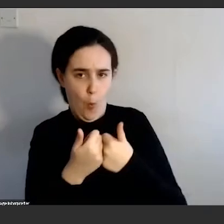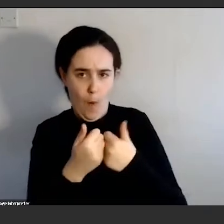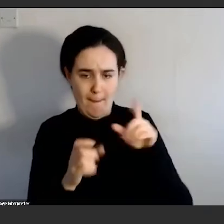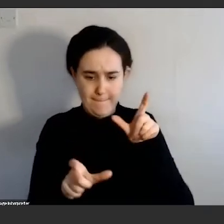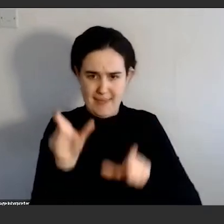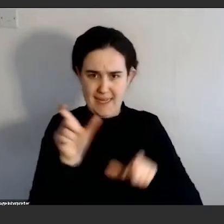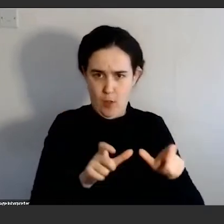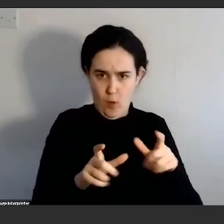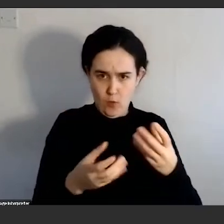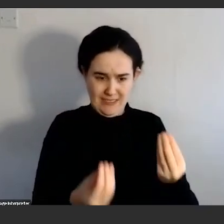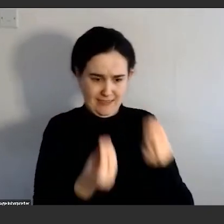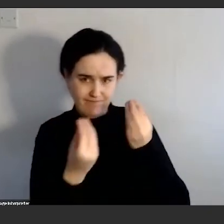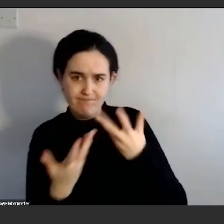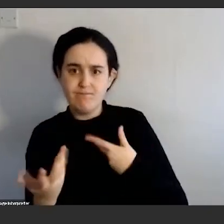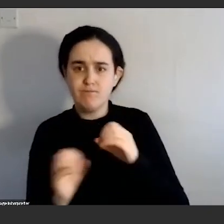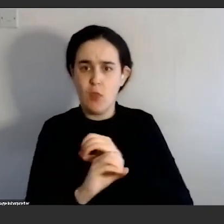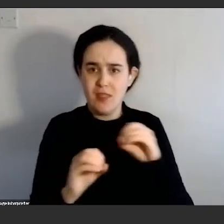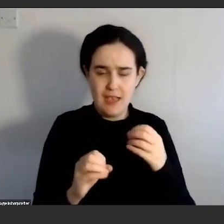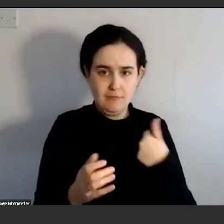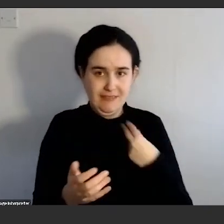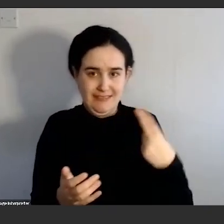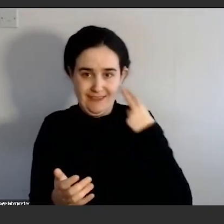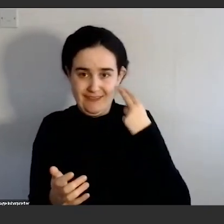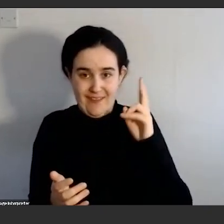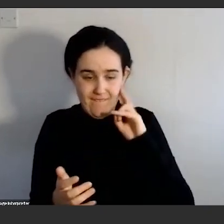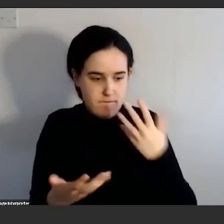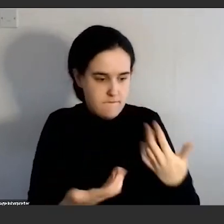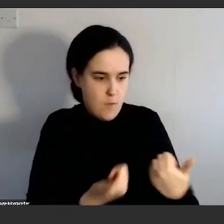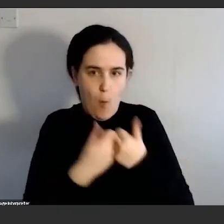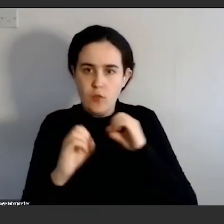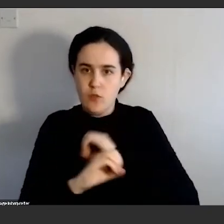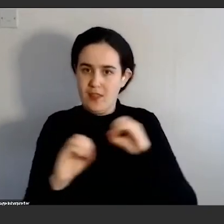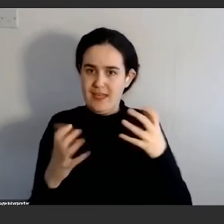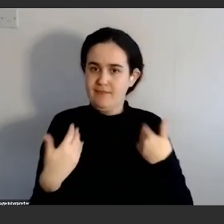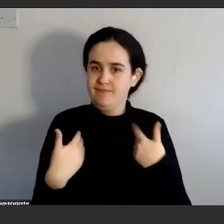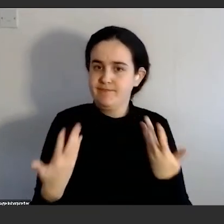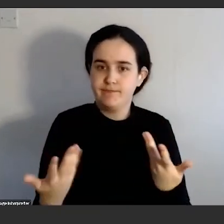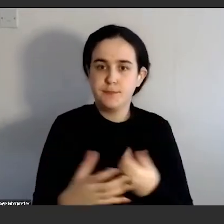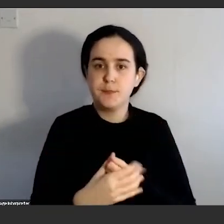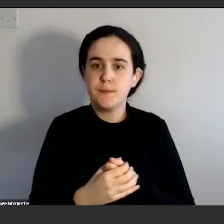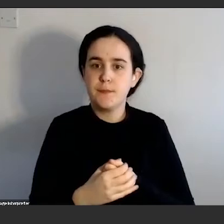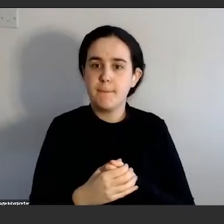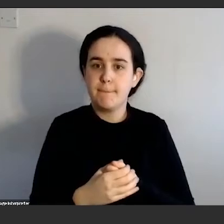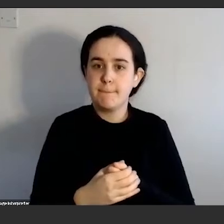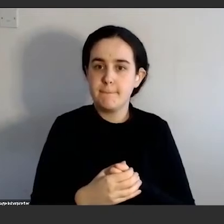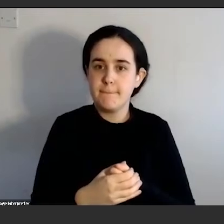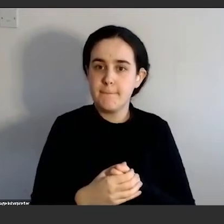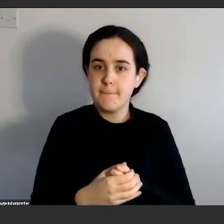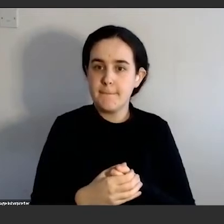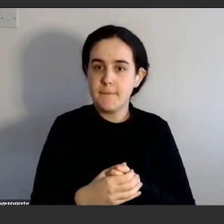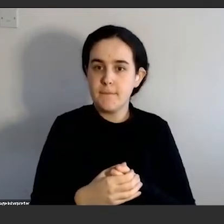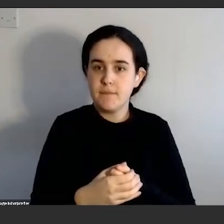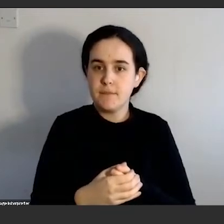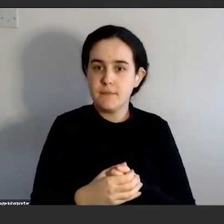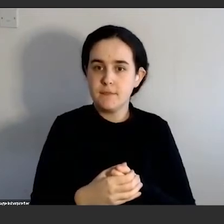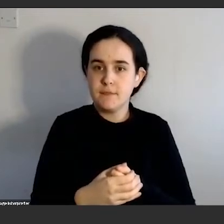make sure that whenever the procurement process is done, it should